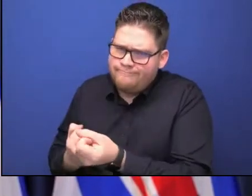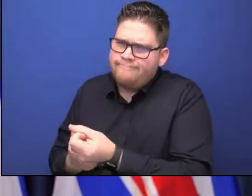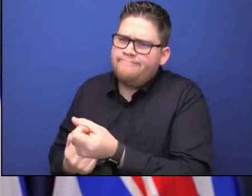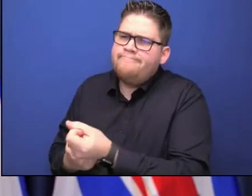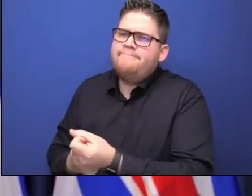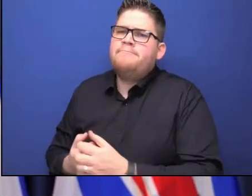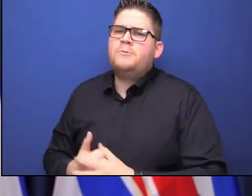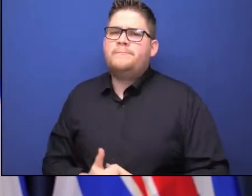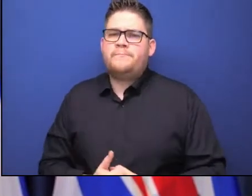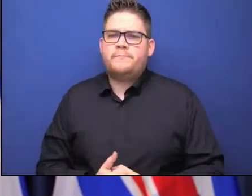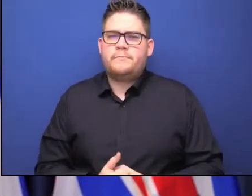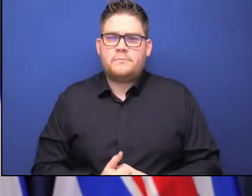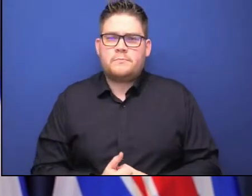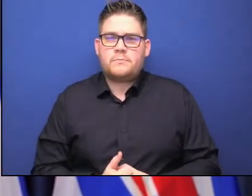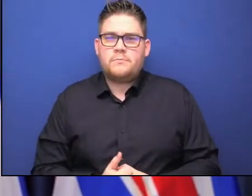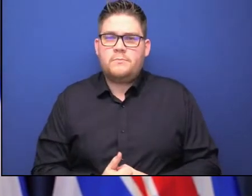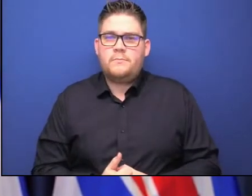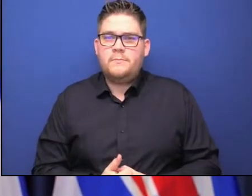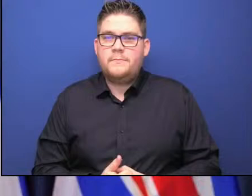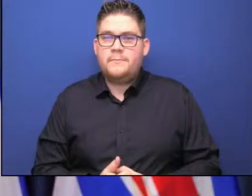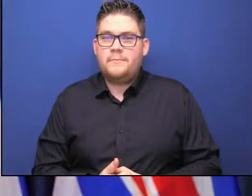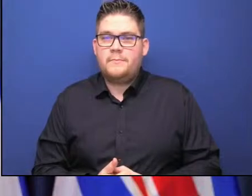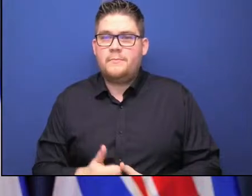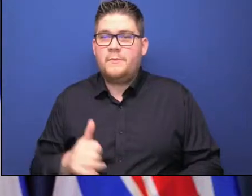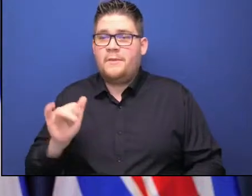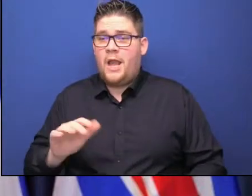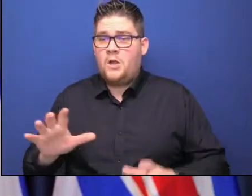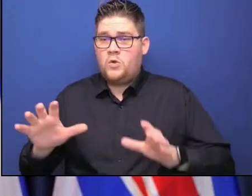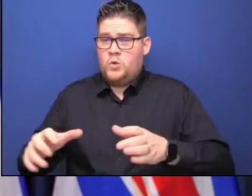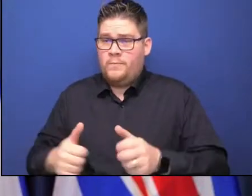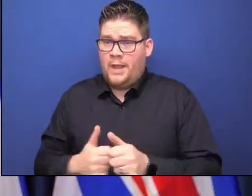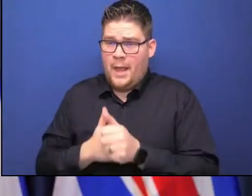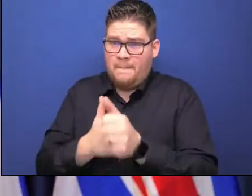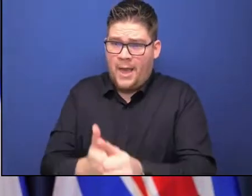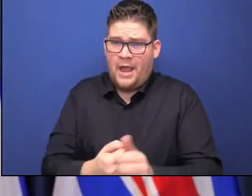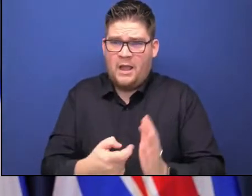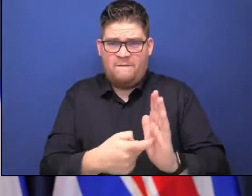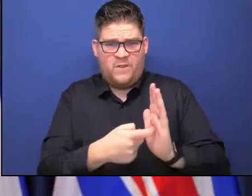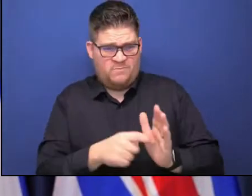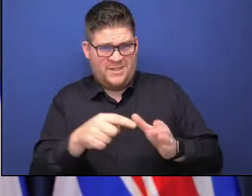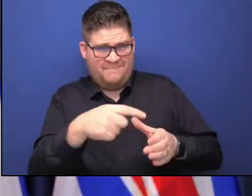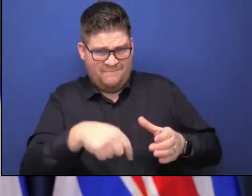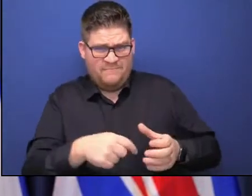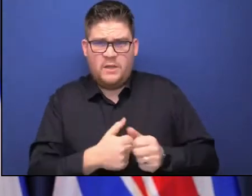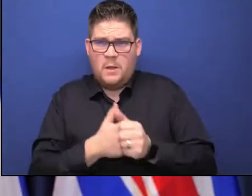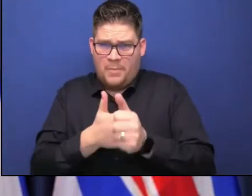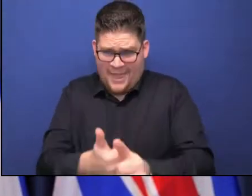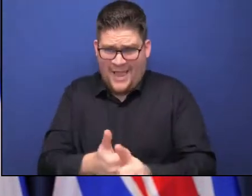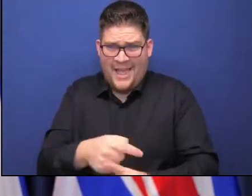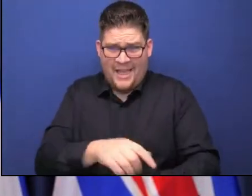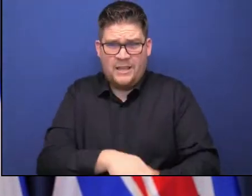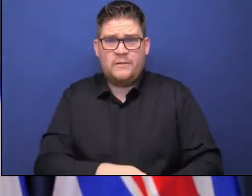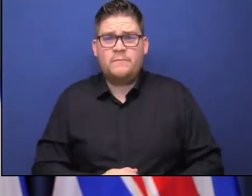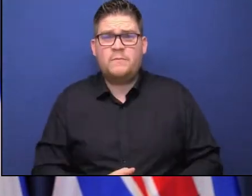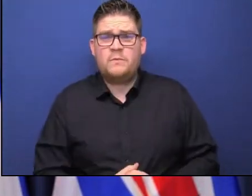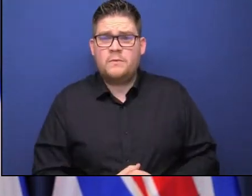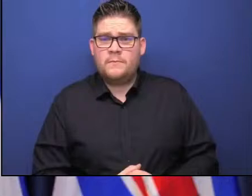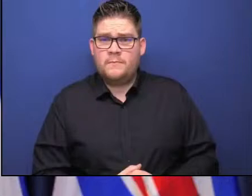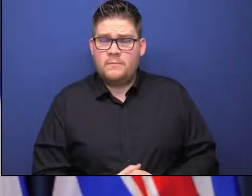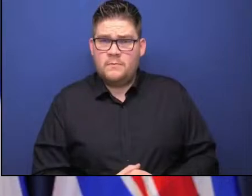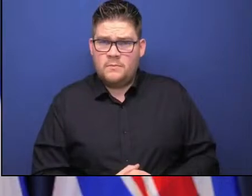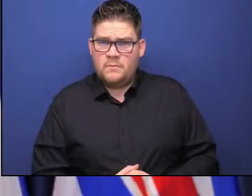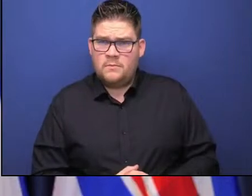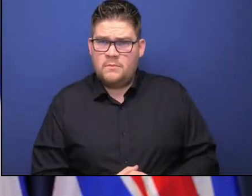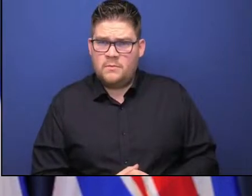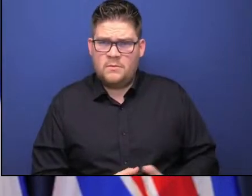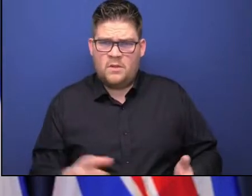rent evictions already. A note comes in, people were getting evicted, They went to the branch. The branch investigated, went, wait a